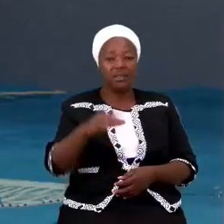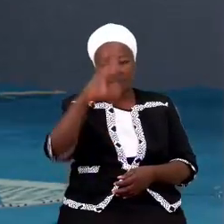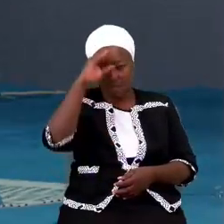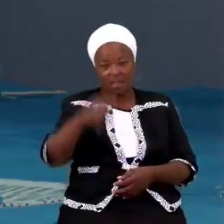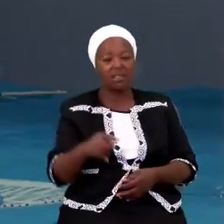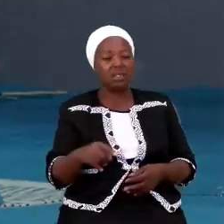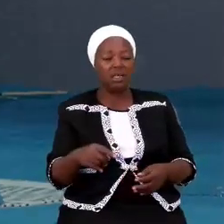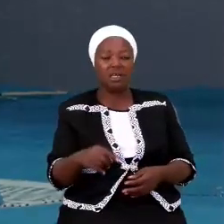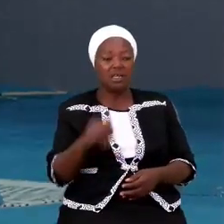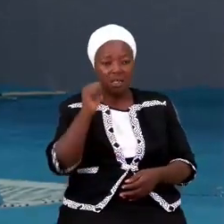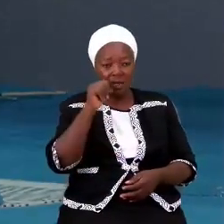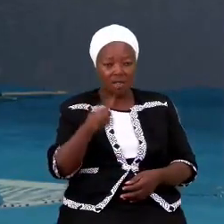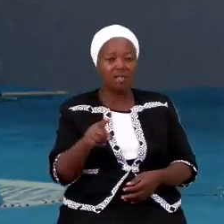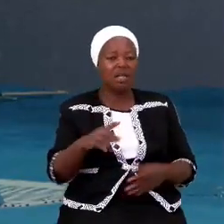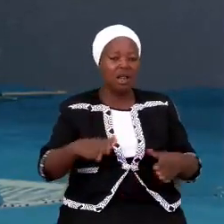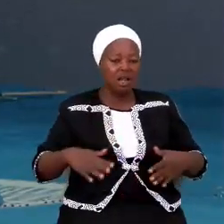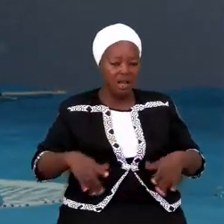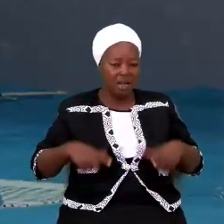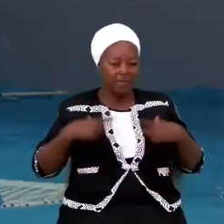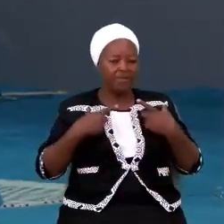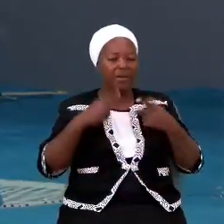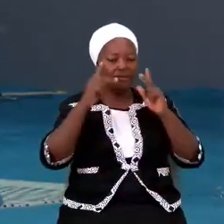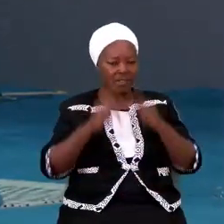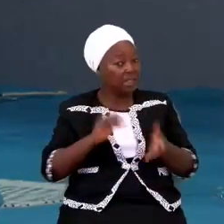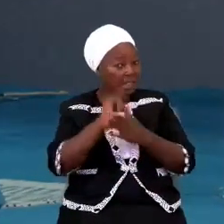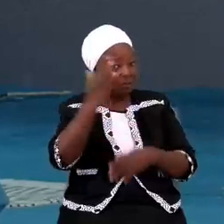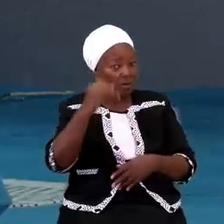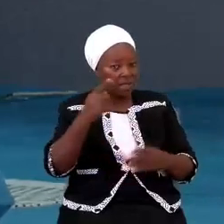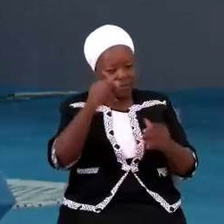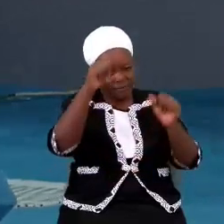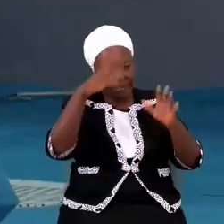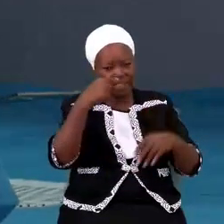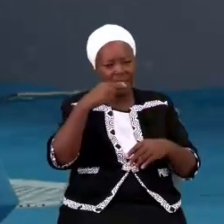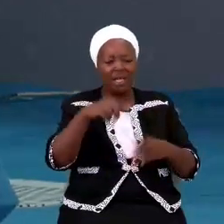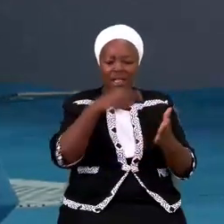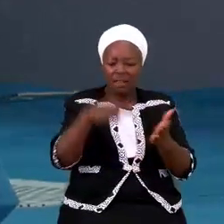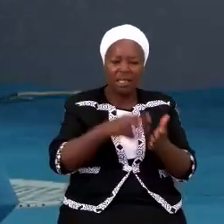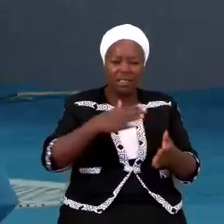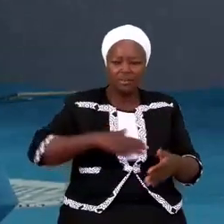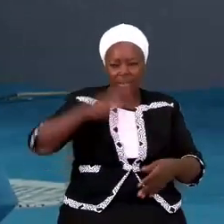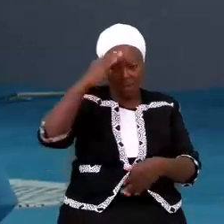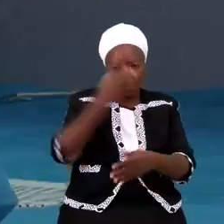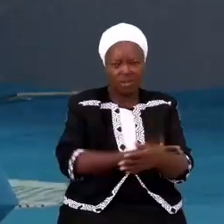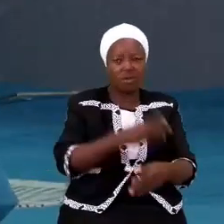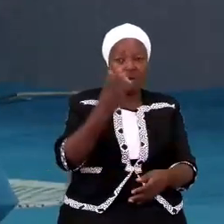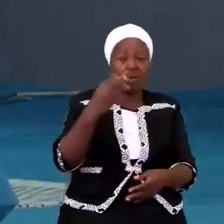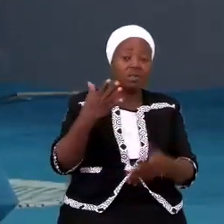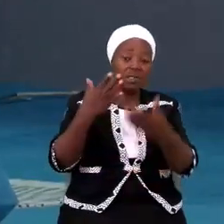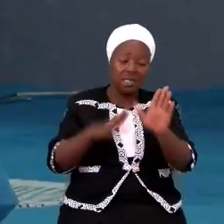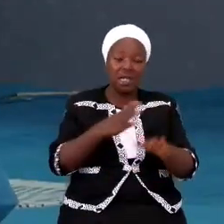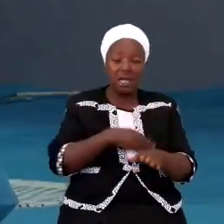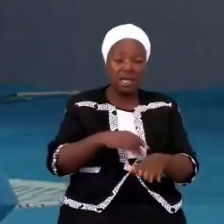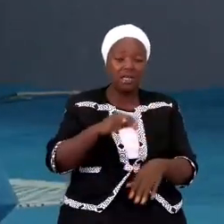son was dead and is alive again. He was lost and is found.